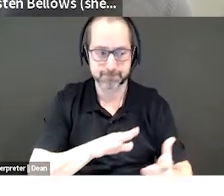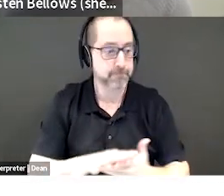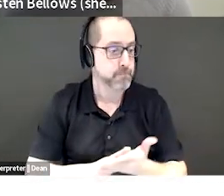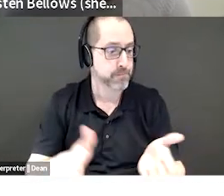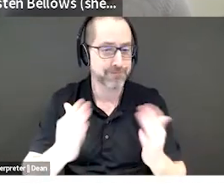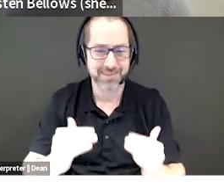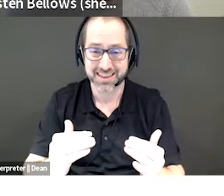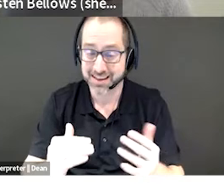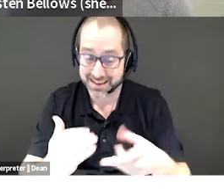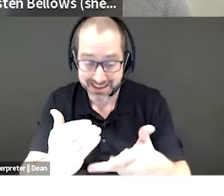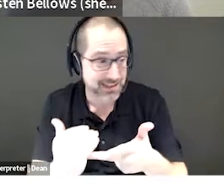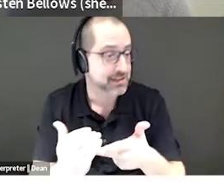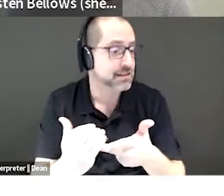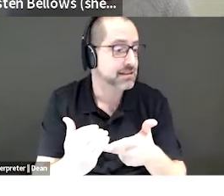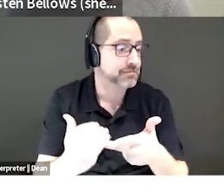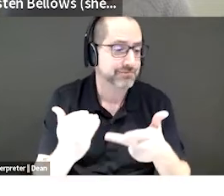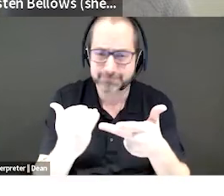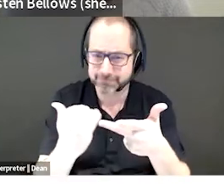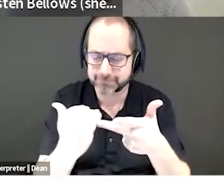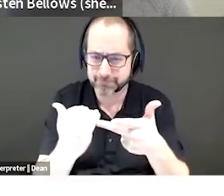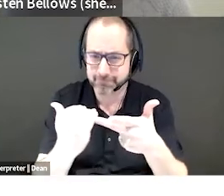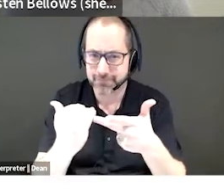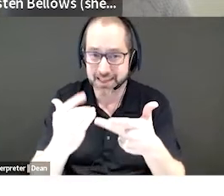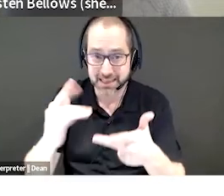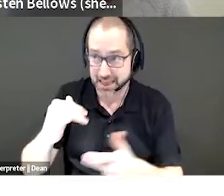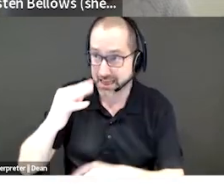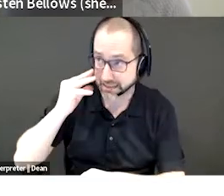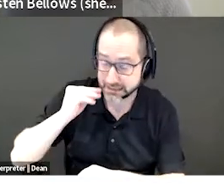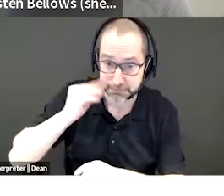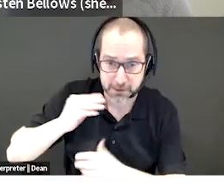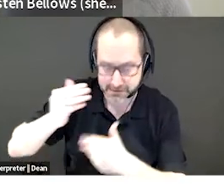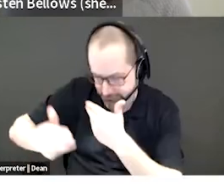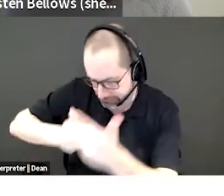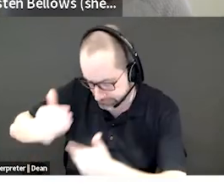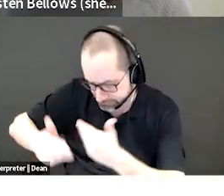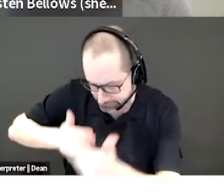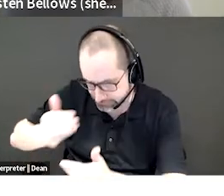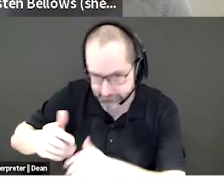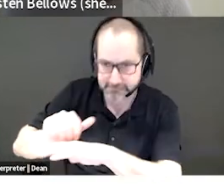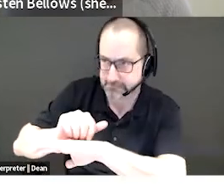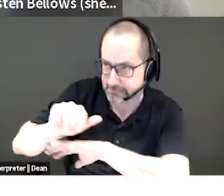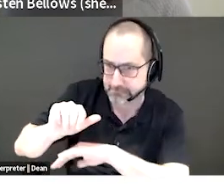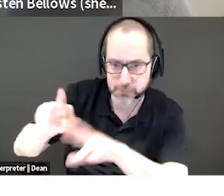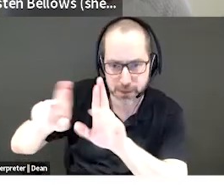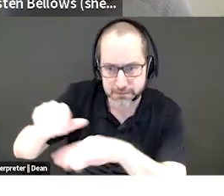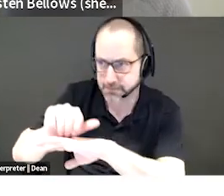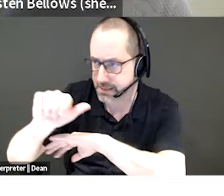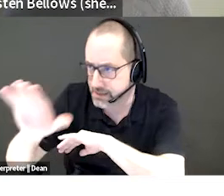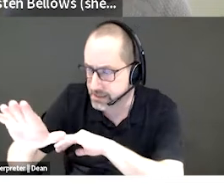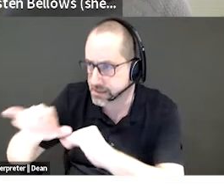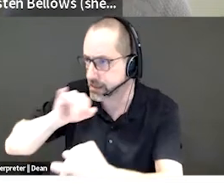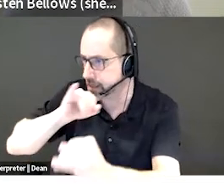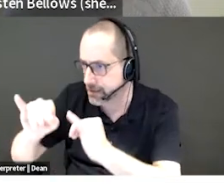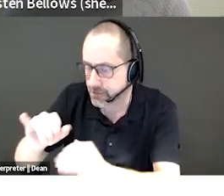Learn from the experience. We can gain a lot of knowledge from negative experiences. Take this time to learn from this rejection. Rejection